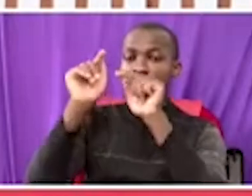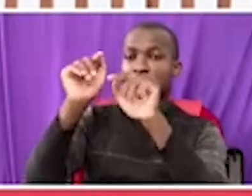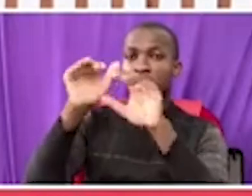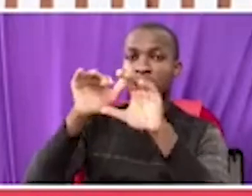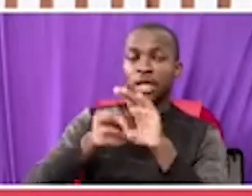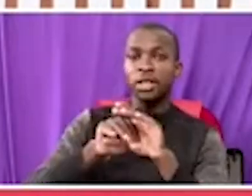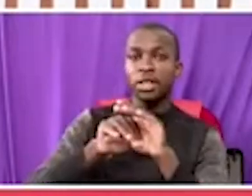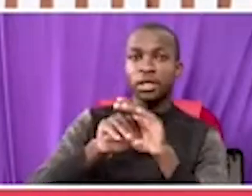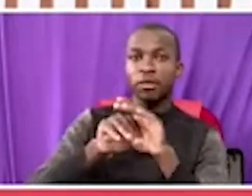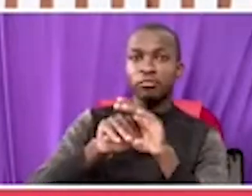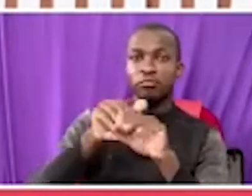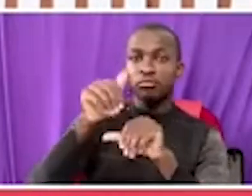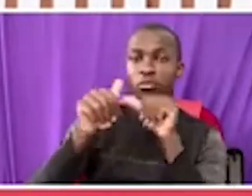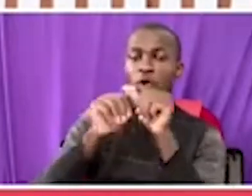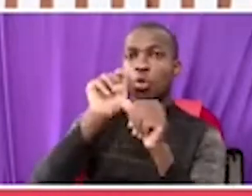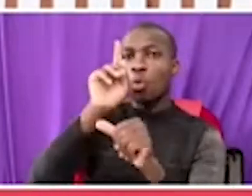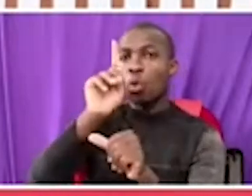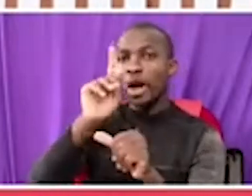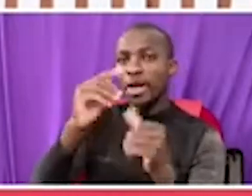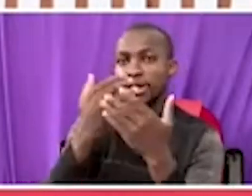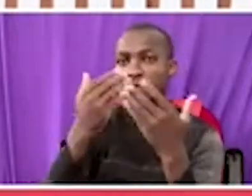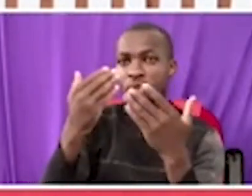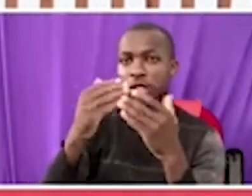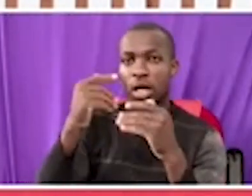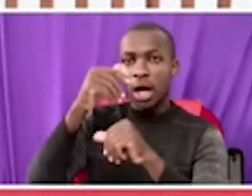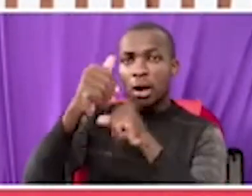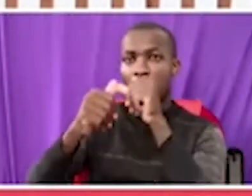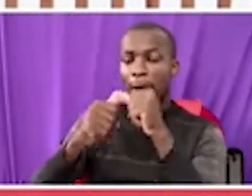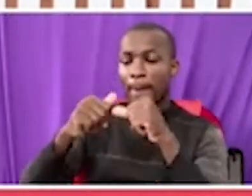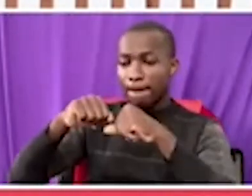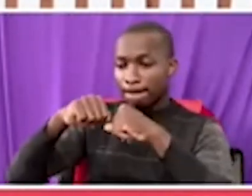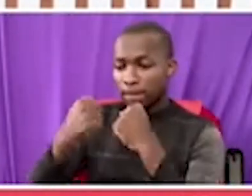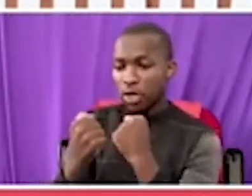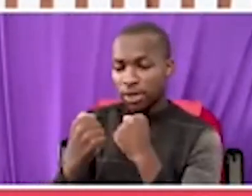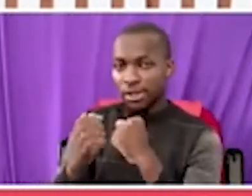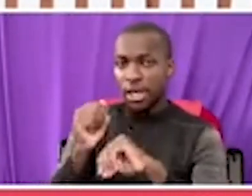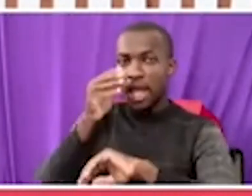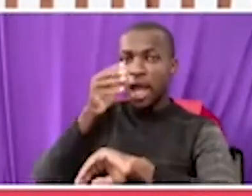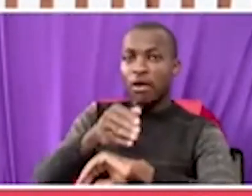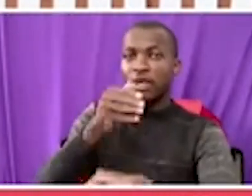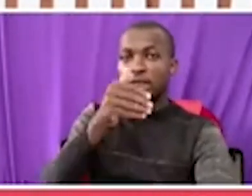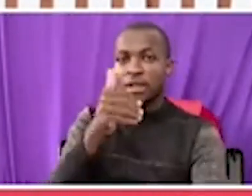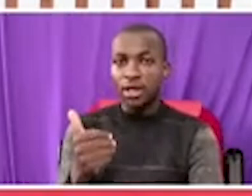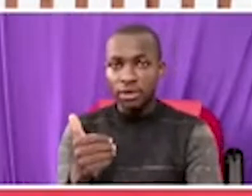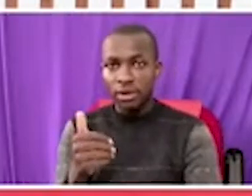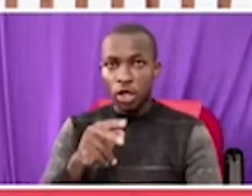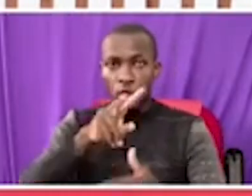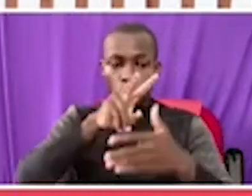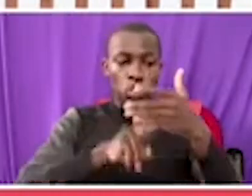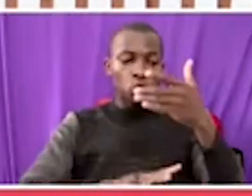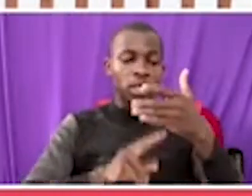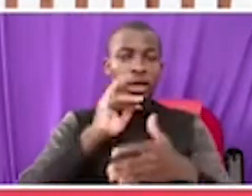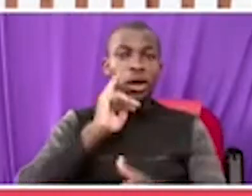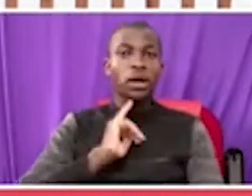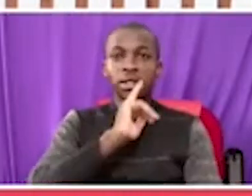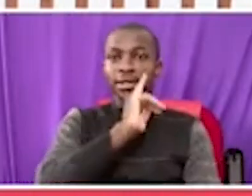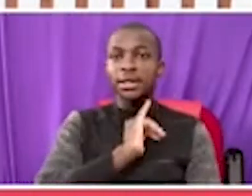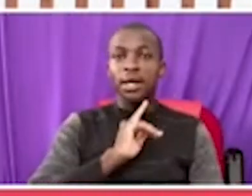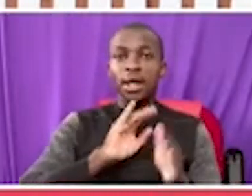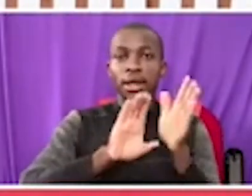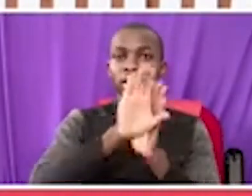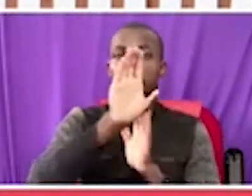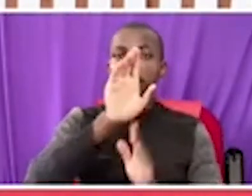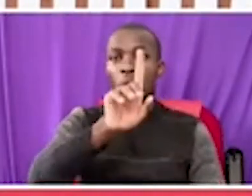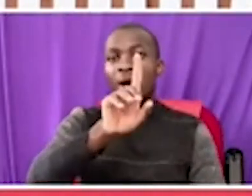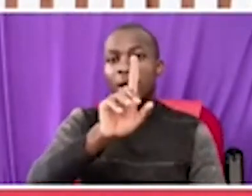of one instance of brokenness after another. You read Isaiah chapter 1, it